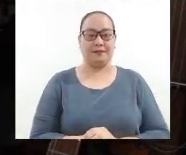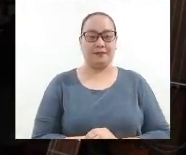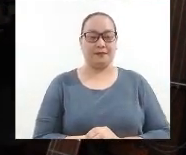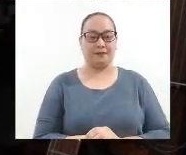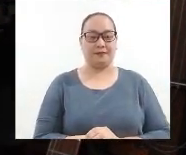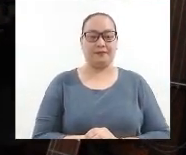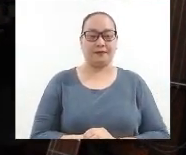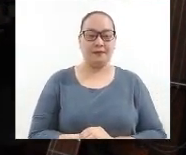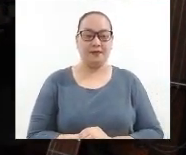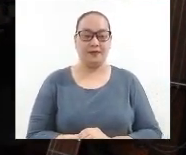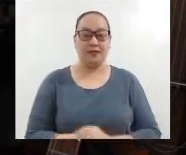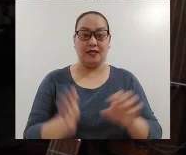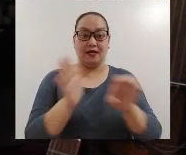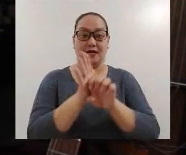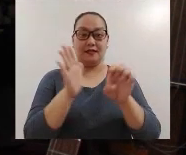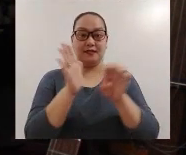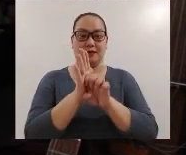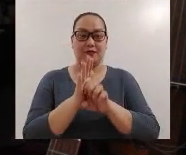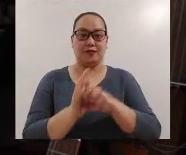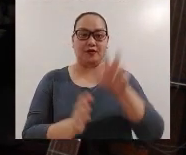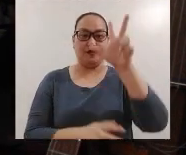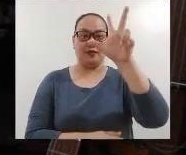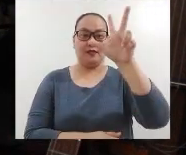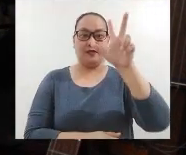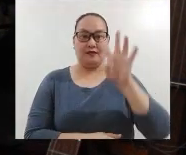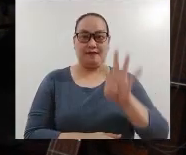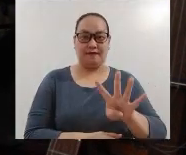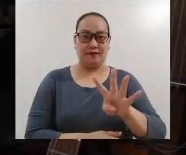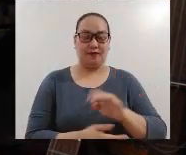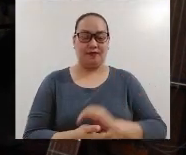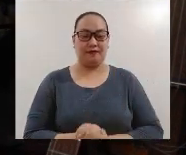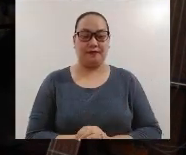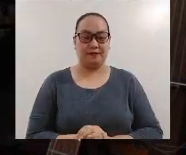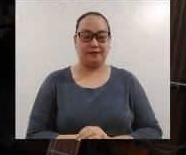This is an example of a 3/4.